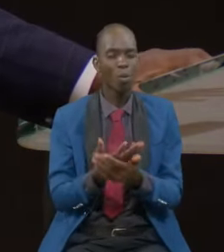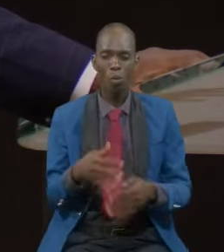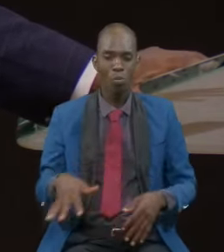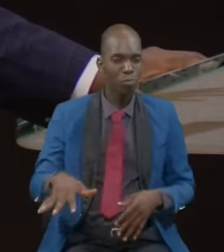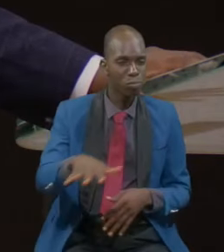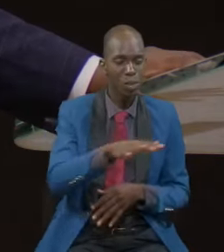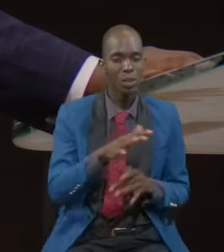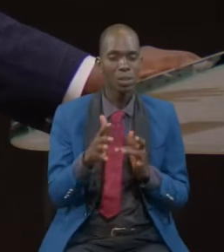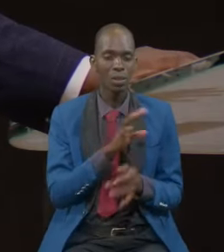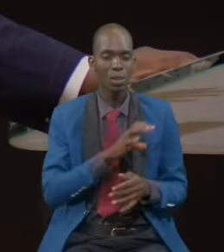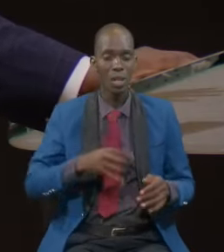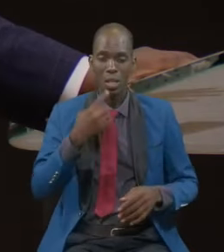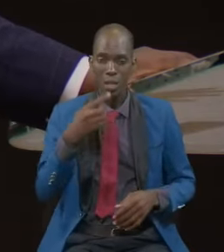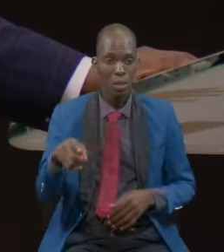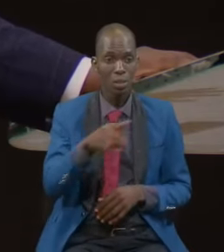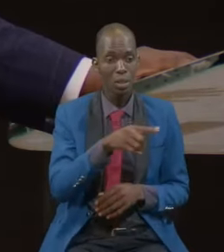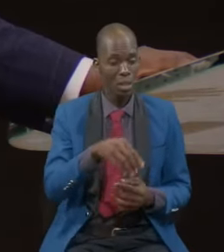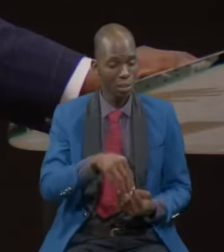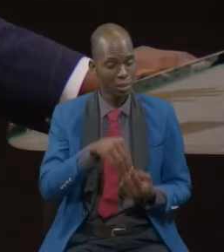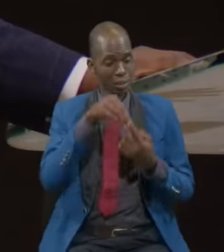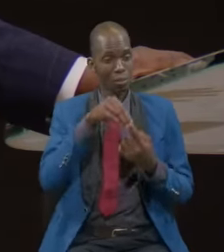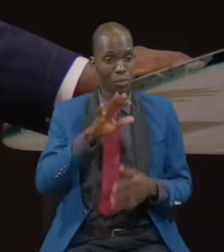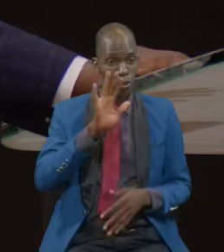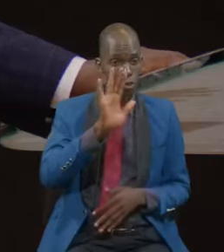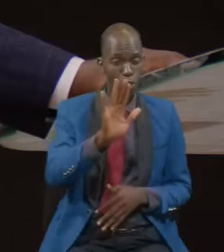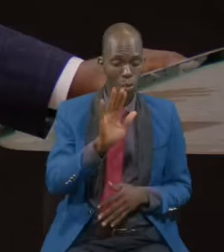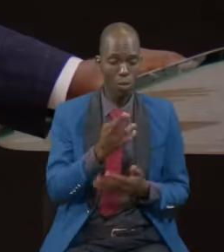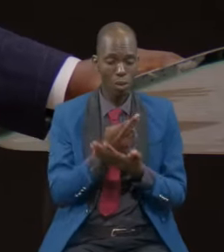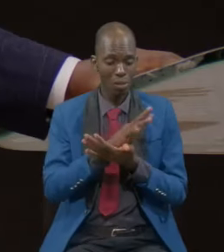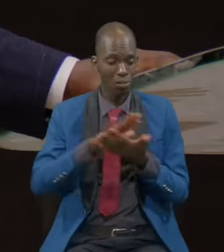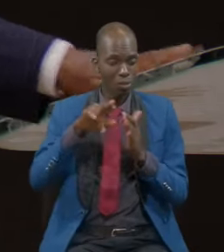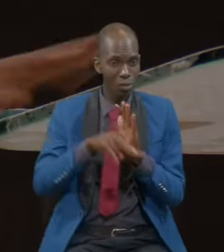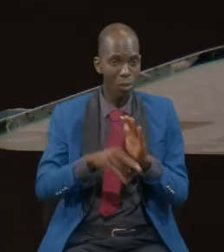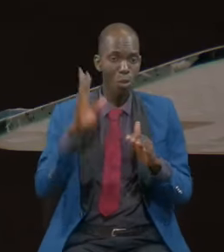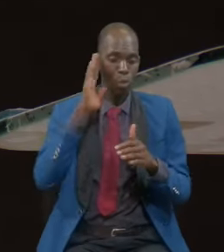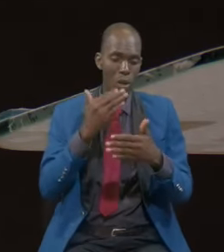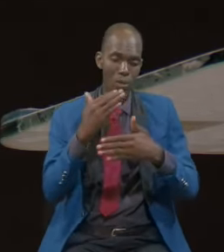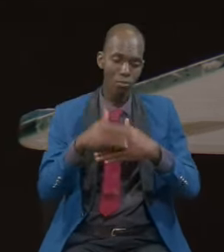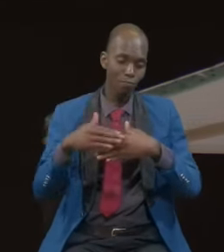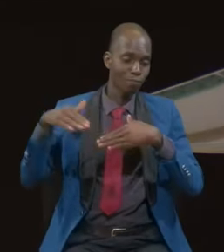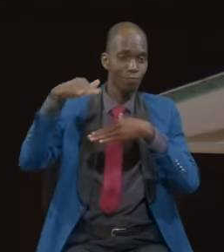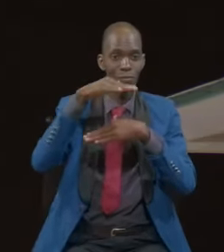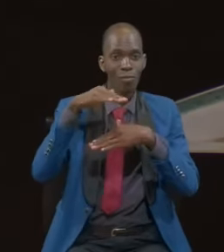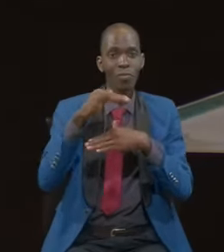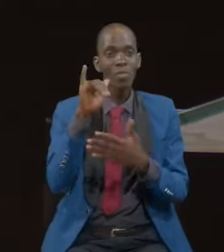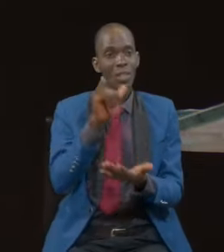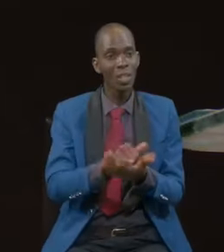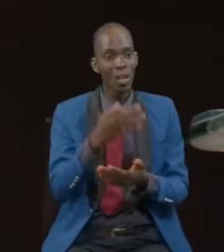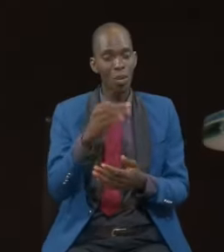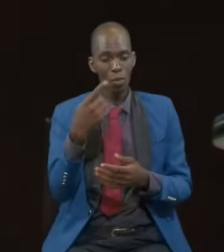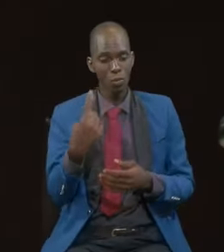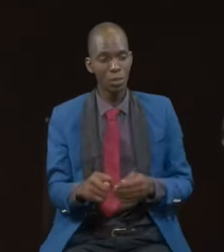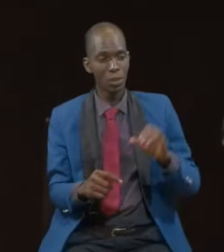said, except your righteousness shall exceed the righteousness of the scribes and